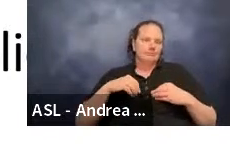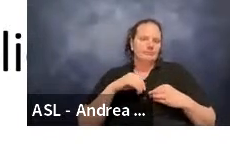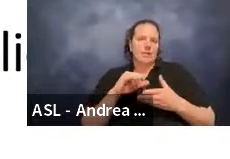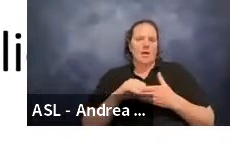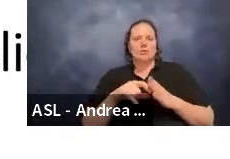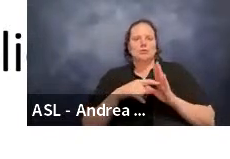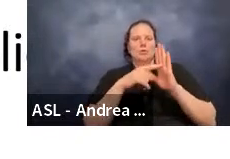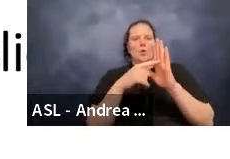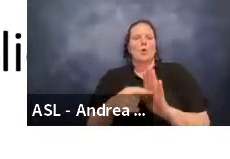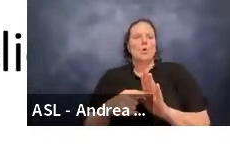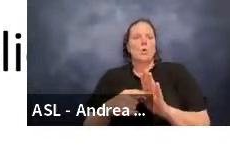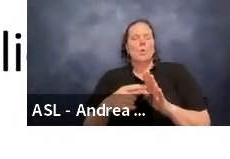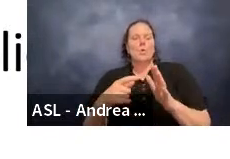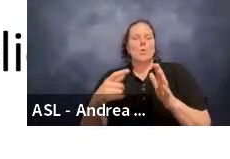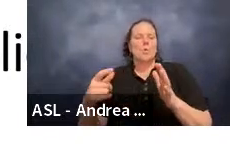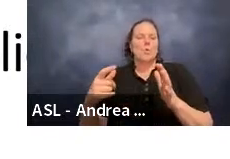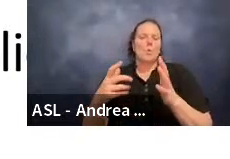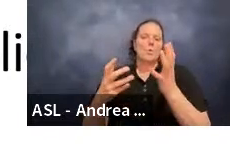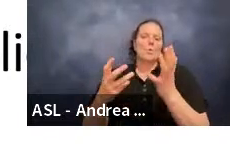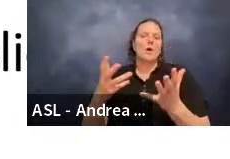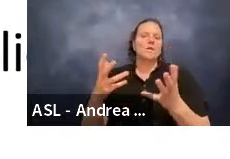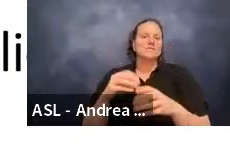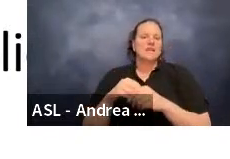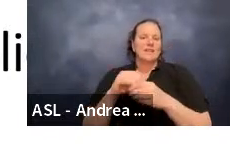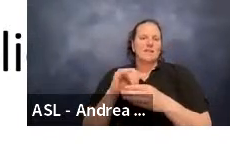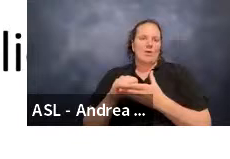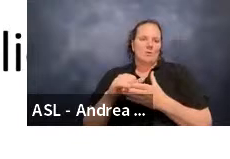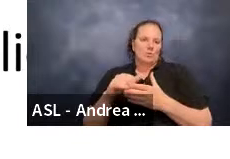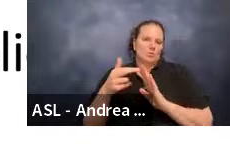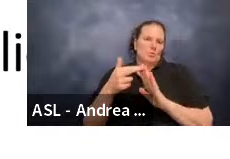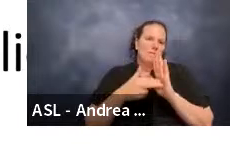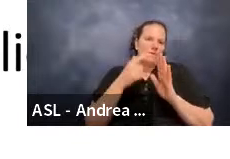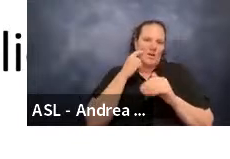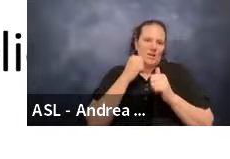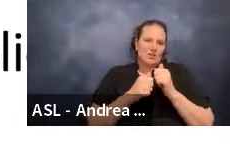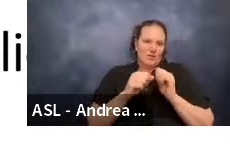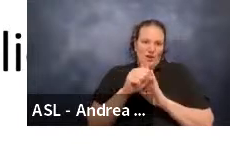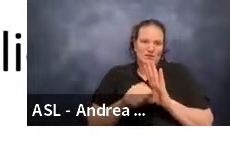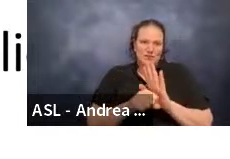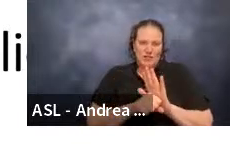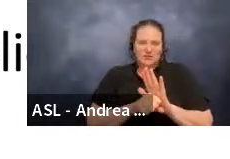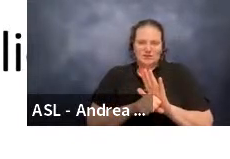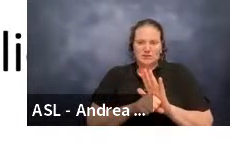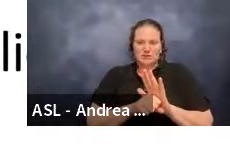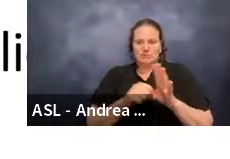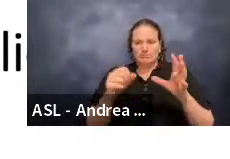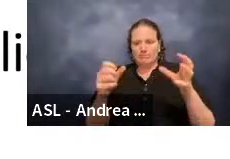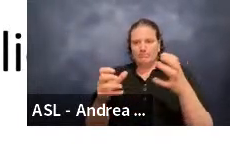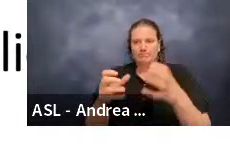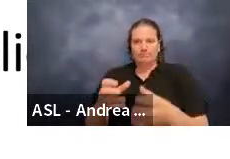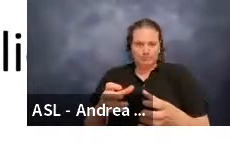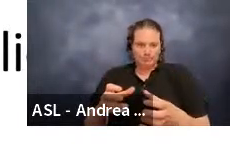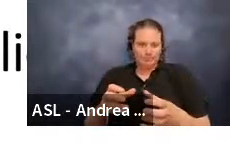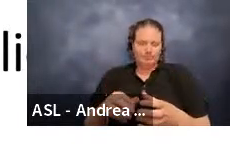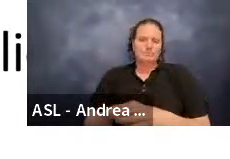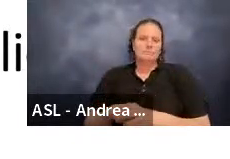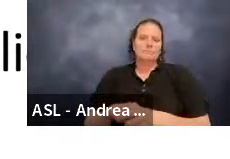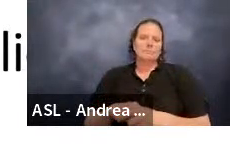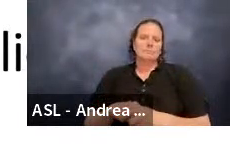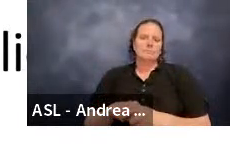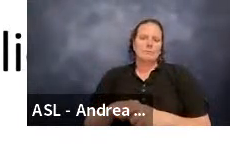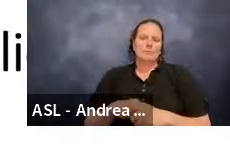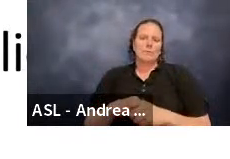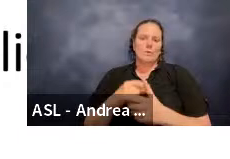reflect what's in those guidelines for each of our states, but bringing them together in